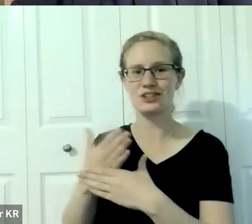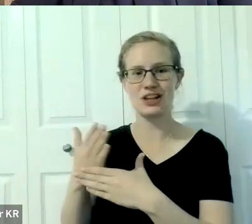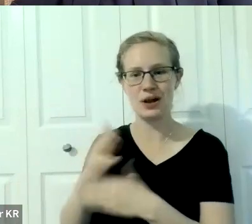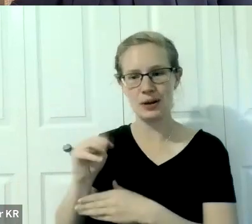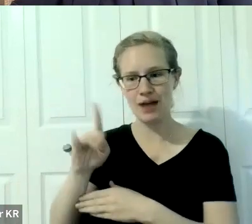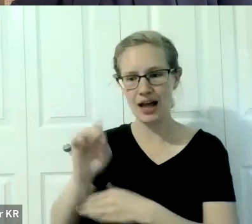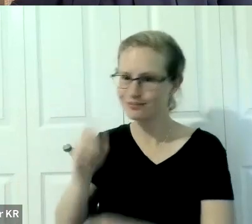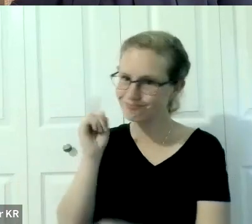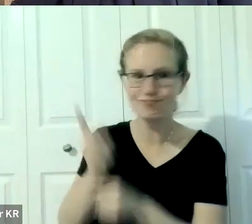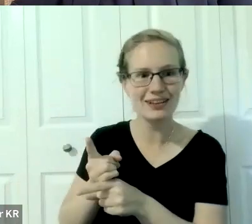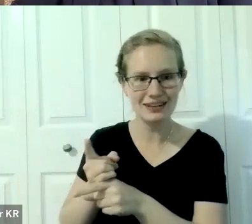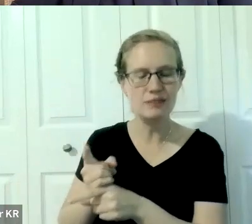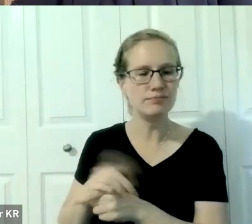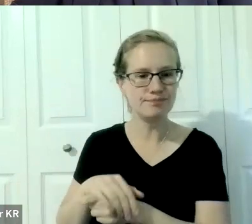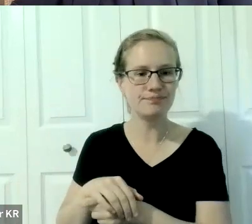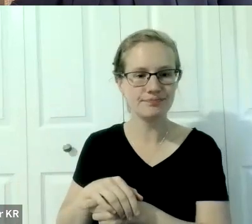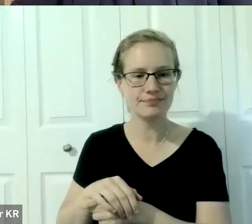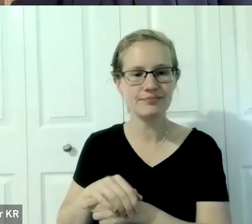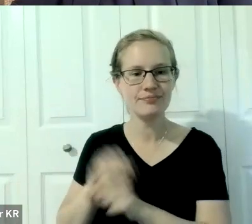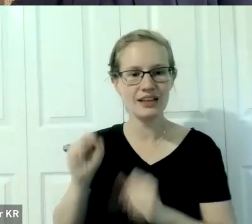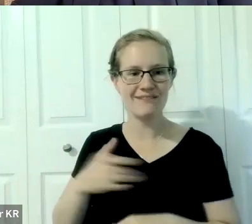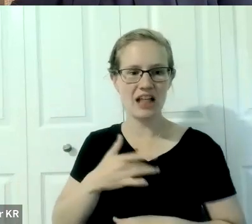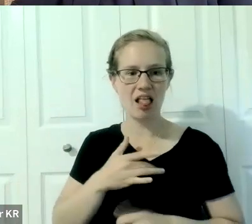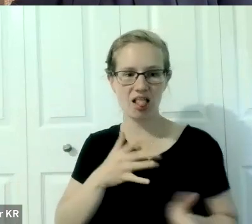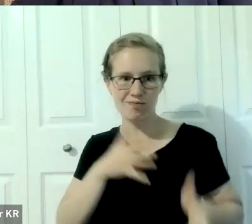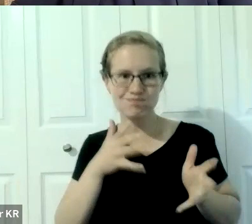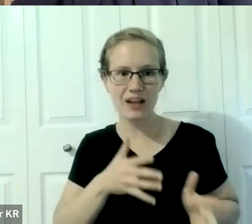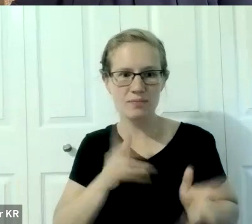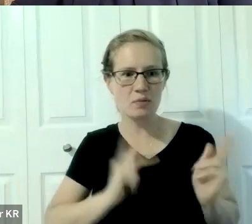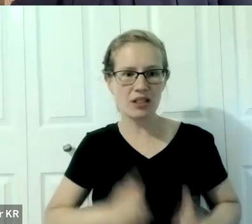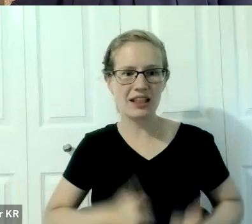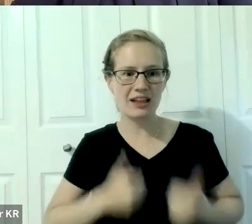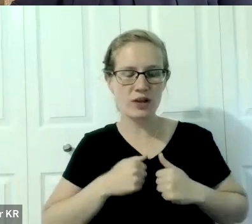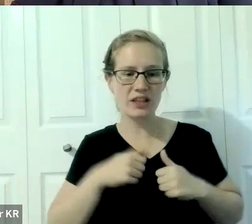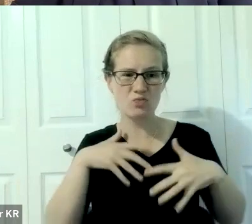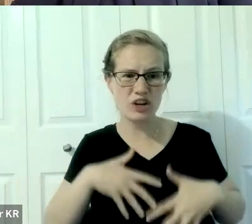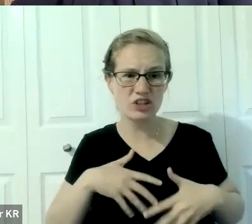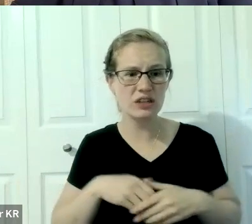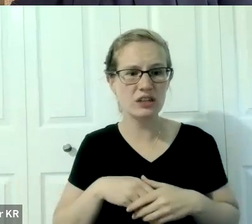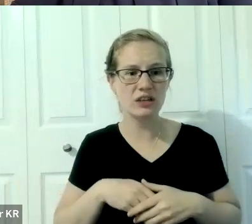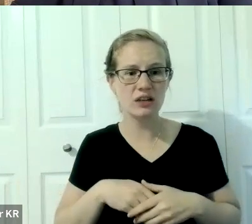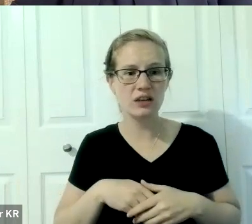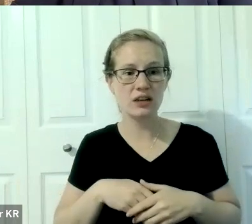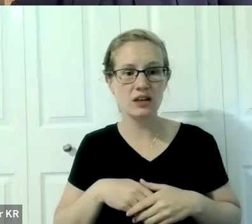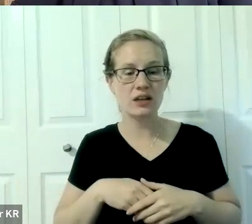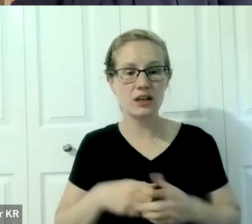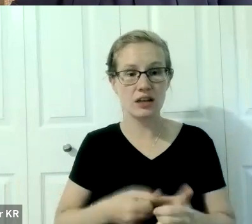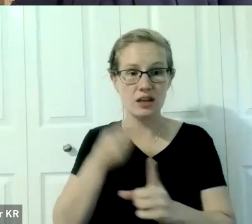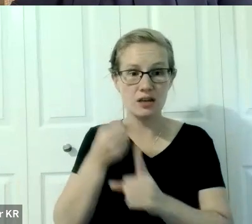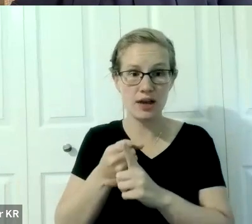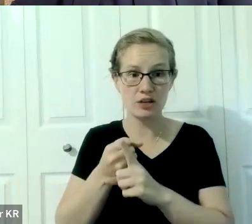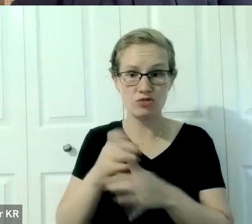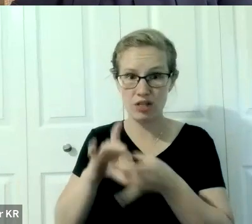You're absolutely right that you can feel abandoned, people that live with depression. It affects not only their relationship with each other, but it